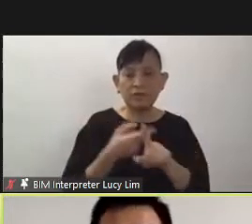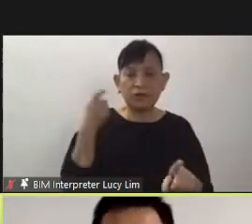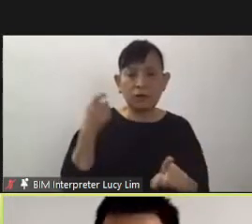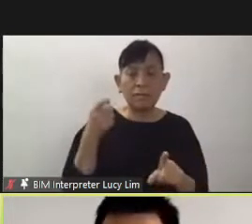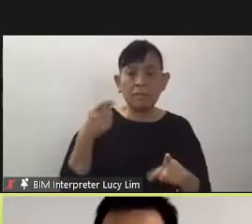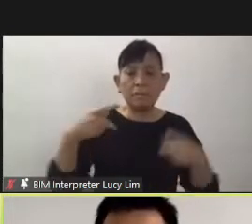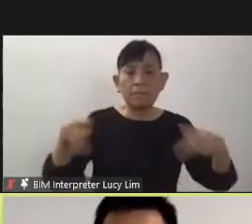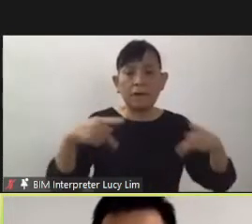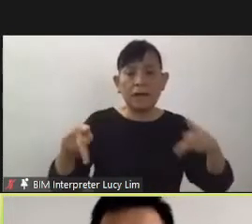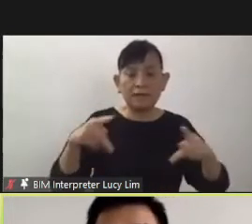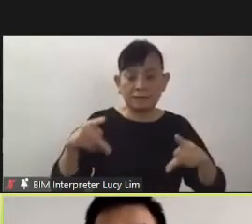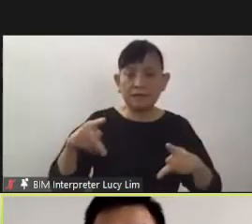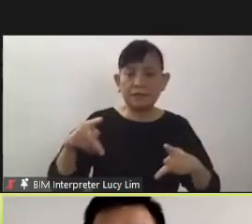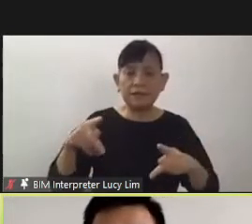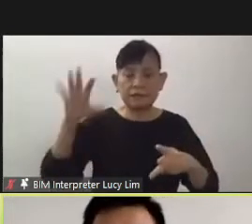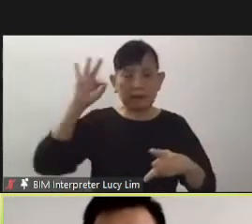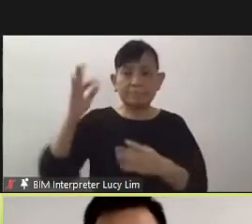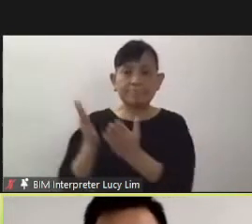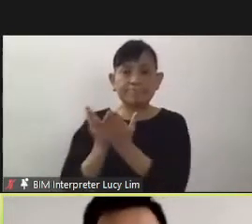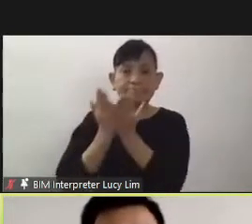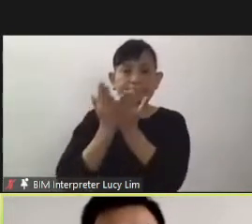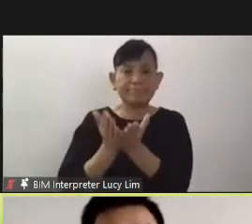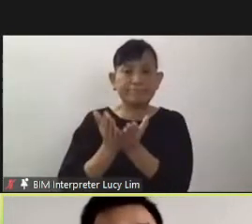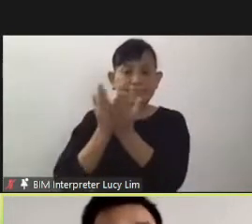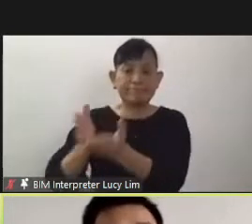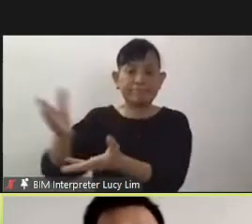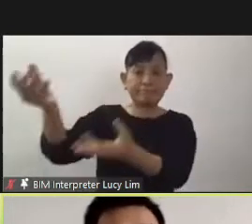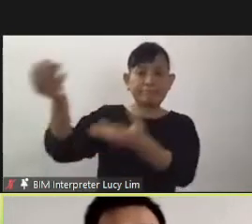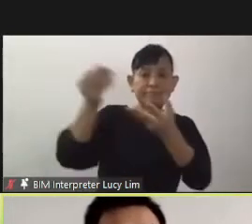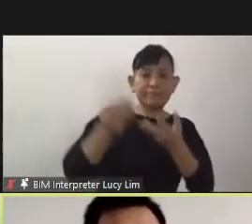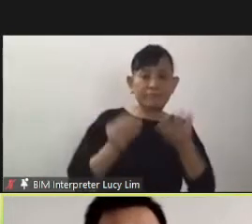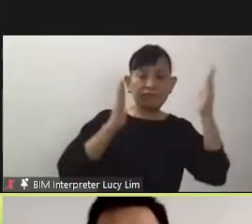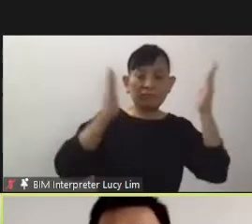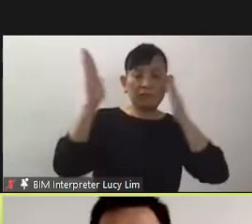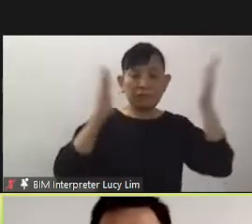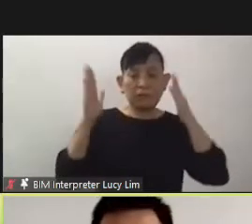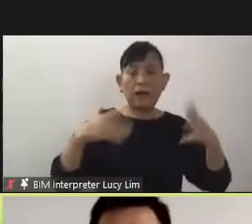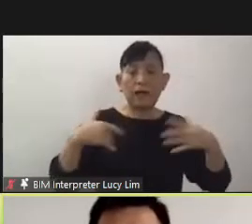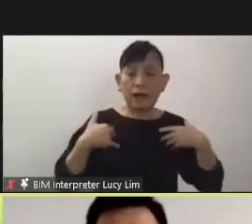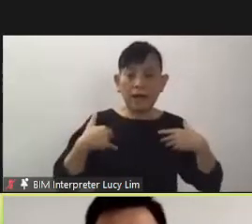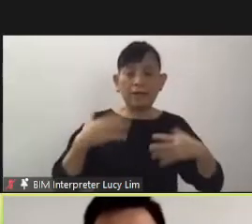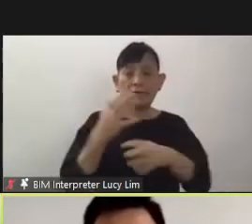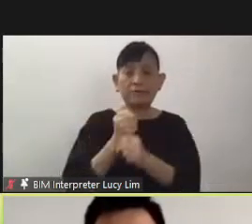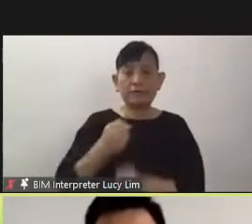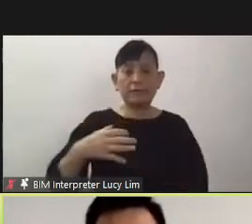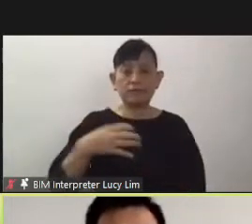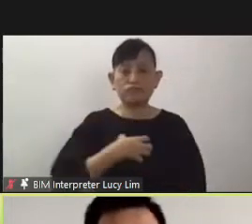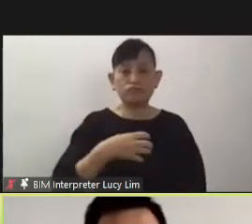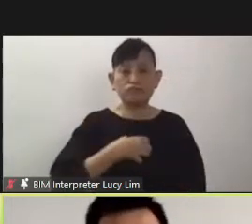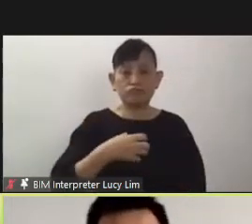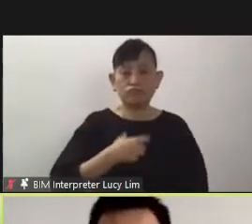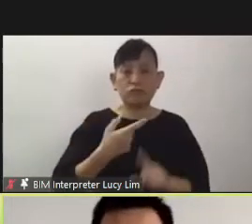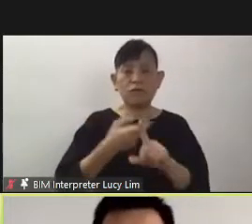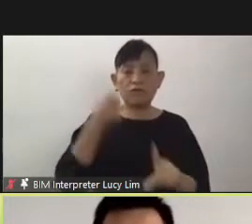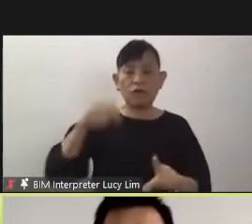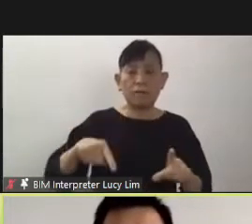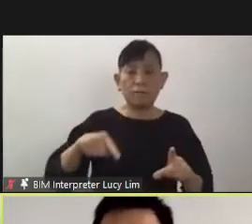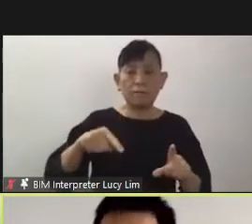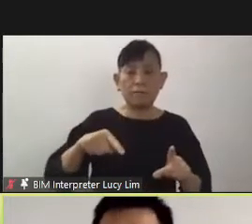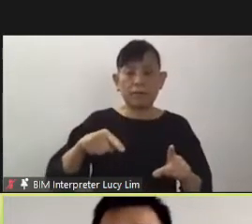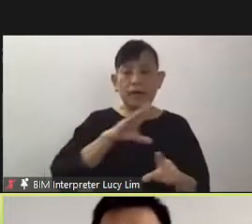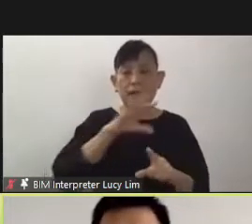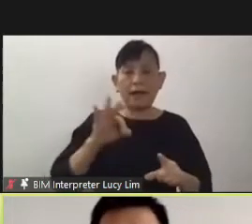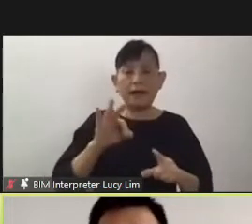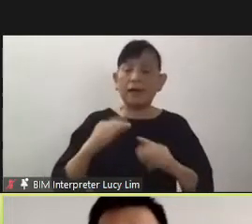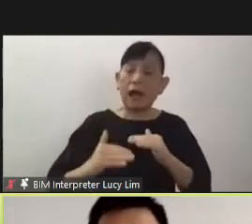from developed countries into Malaysia. And we received lots of complaint from local community about the increased risk of